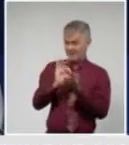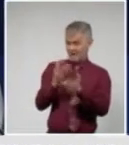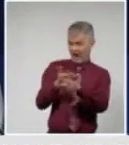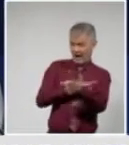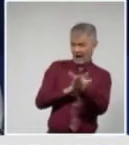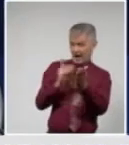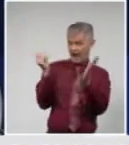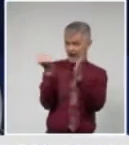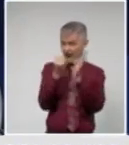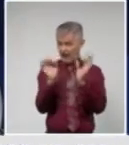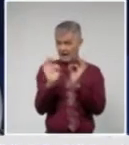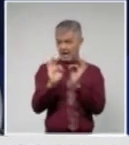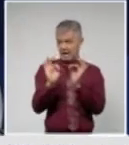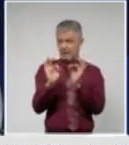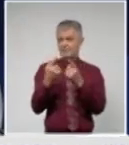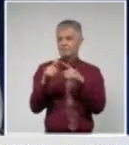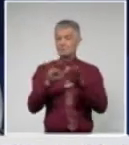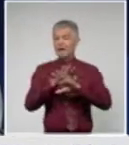852 in Villa Claras,